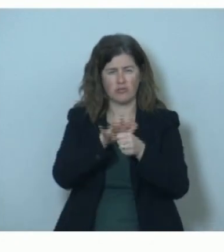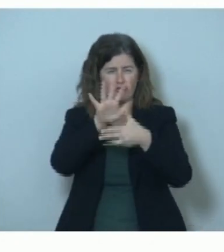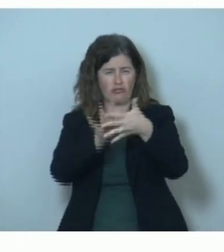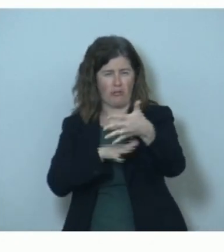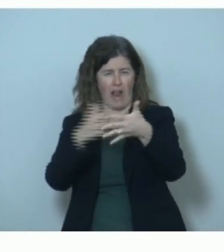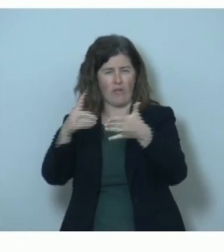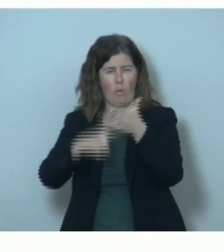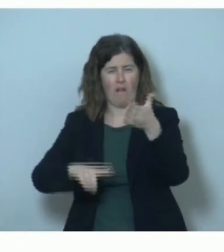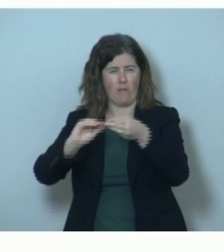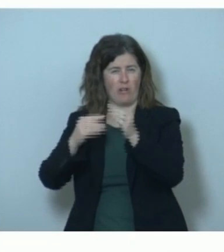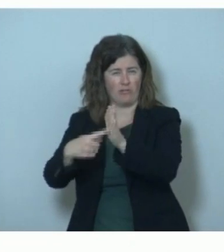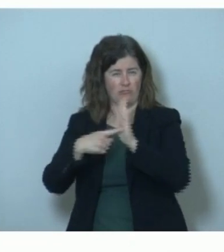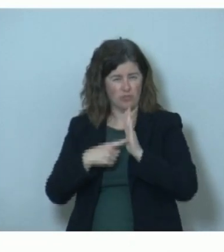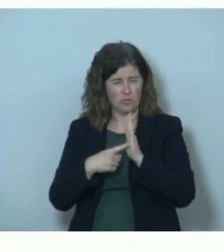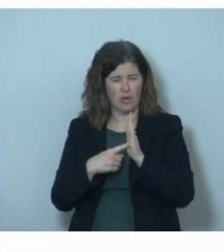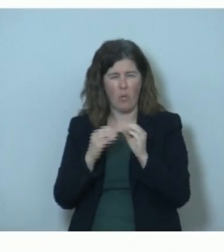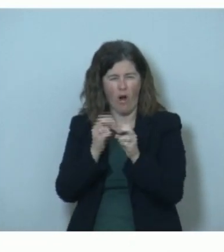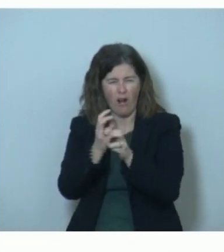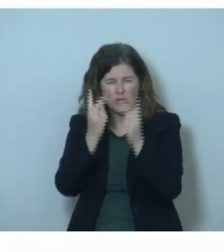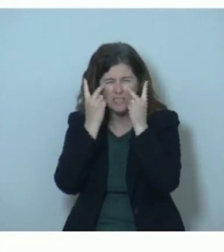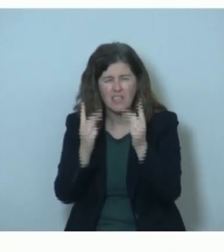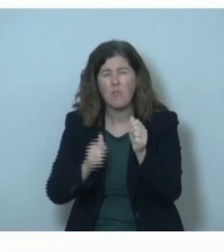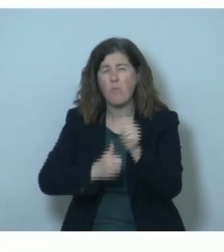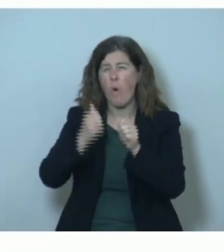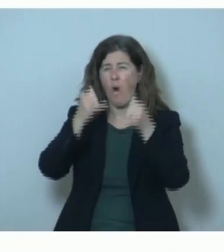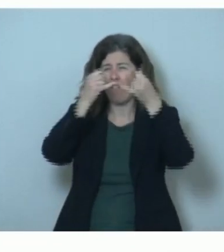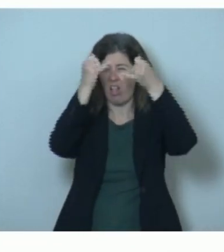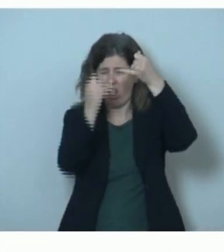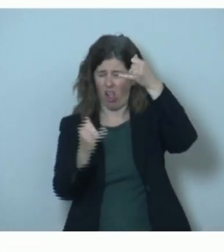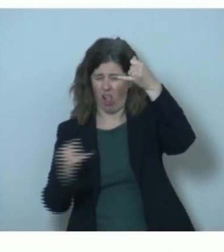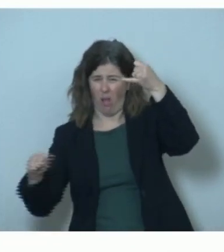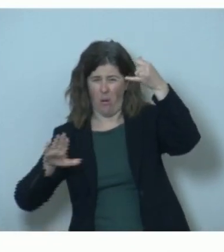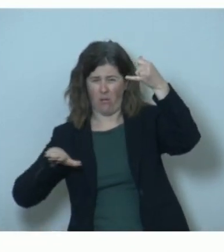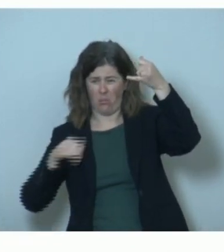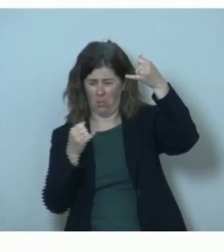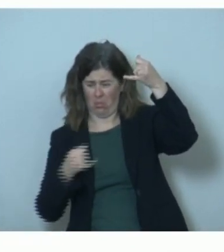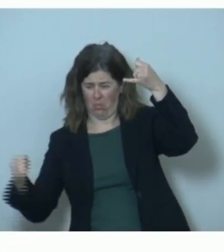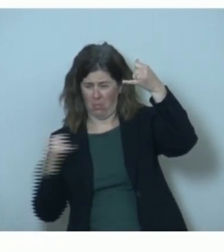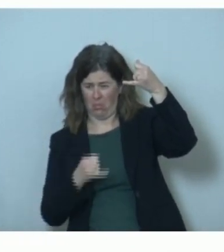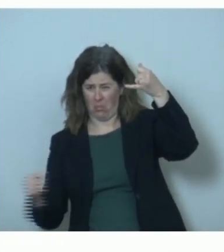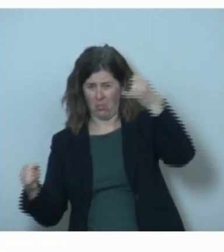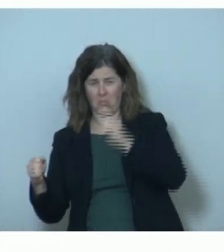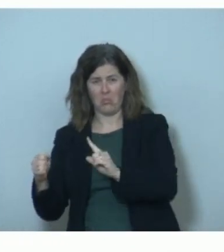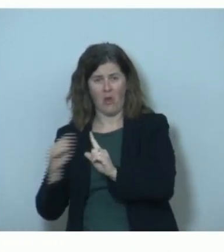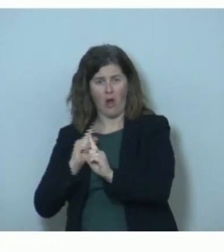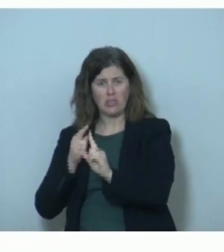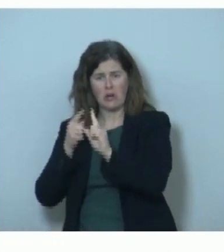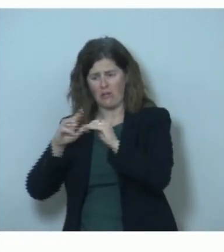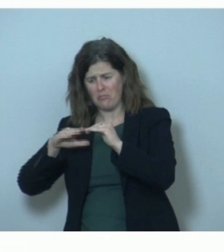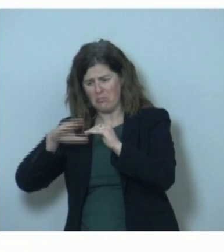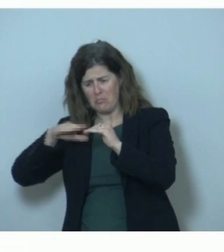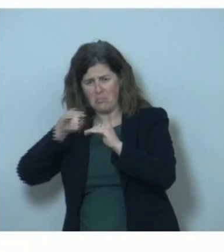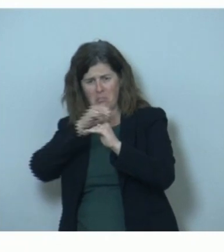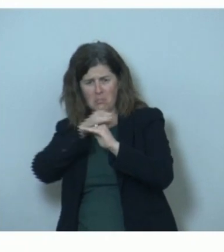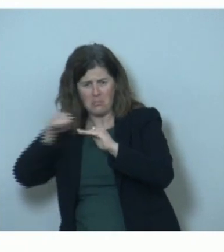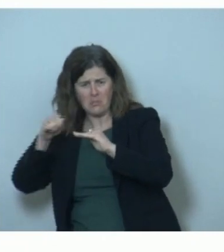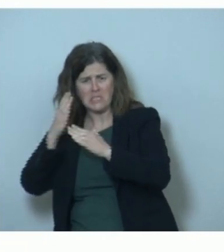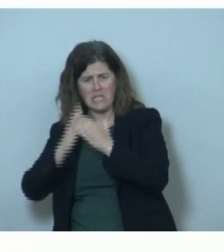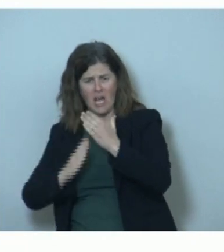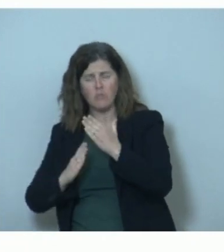showed you. A little harder to read, but you can see most of those lines now are down below our target with just a few sitting right above,